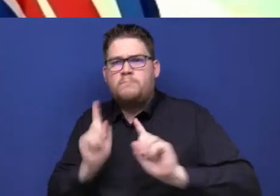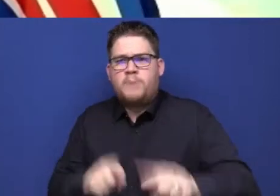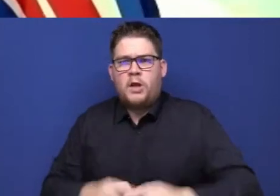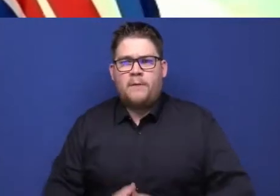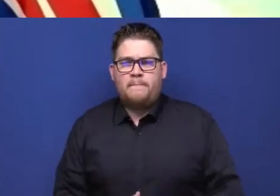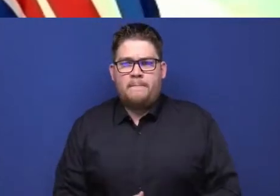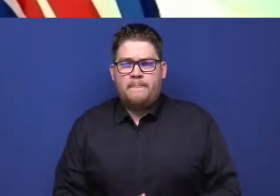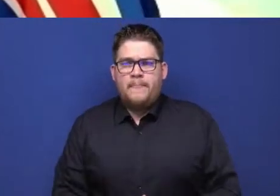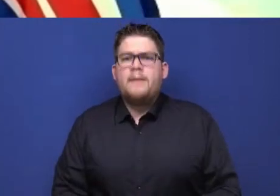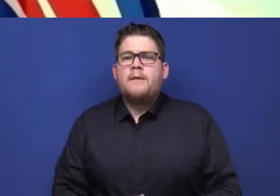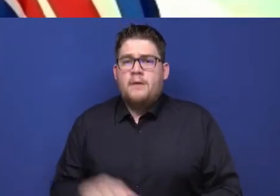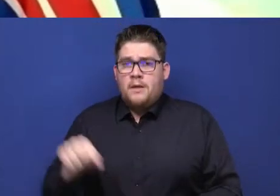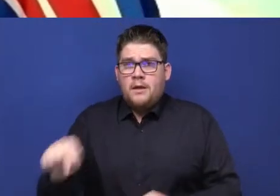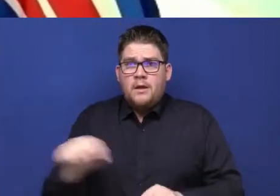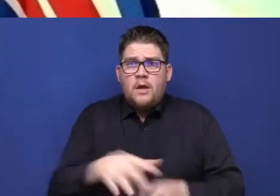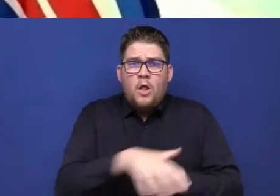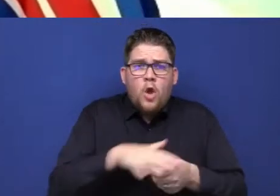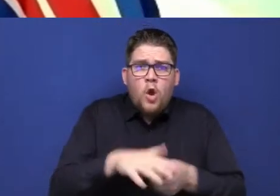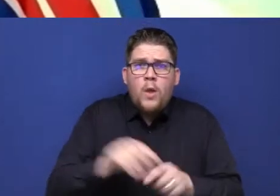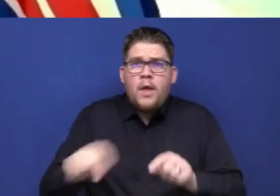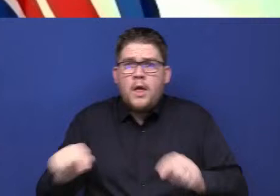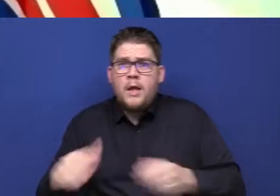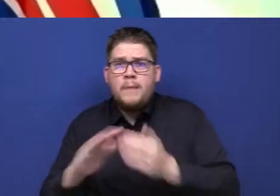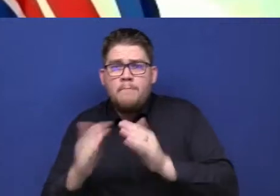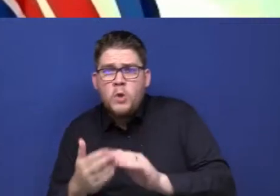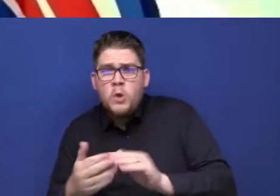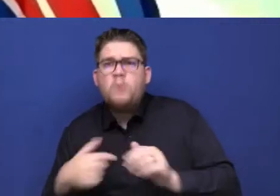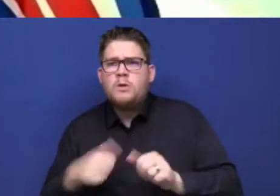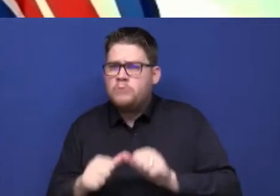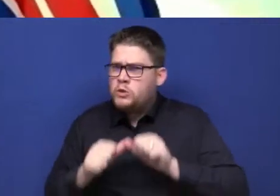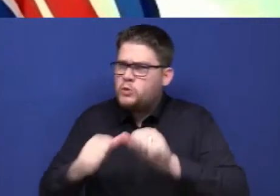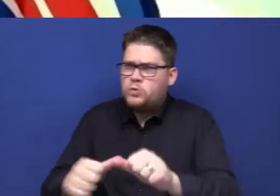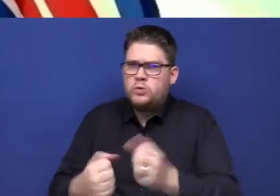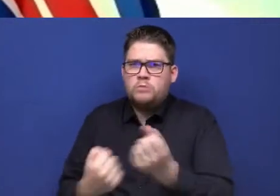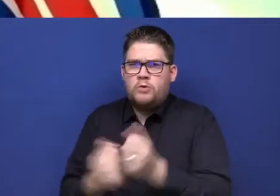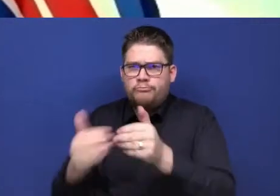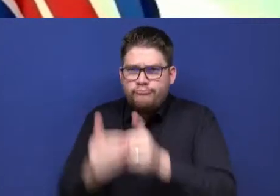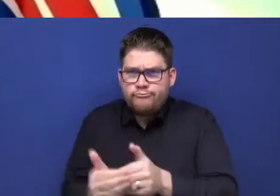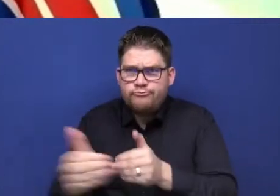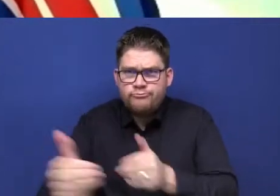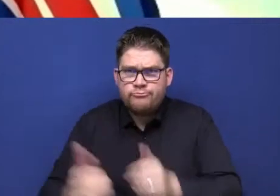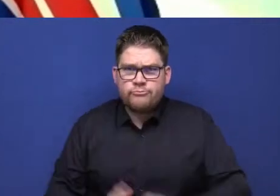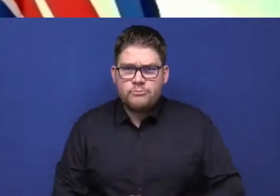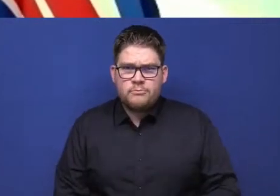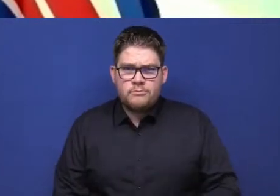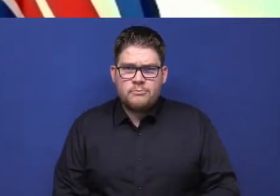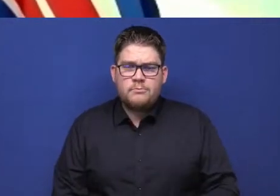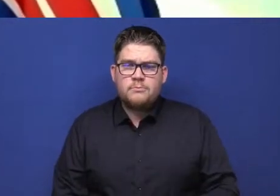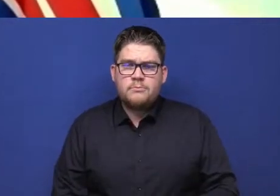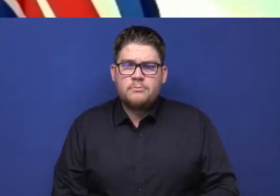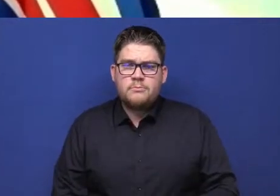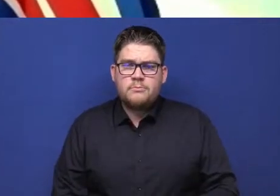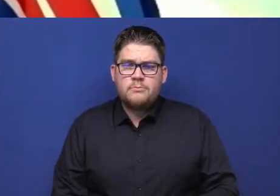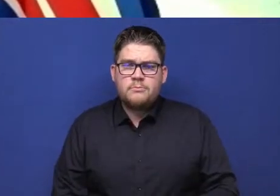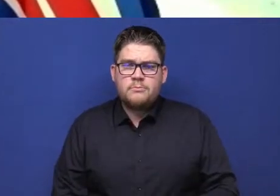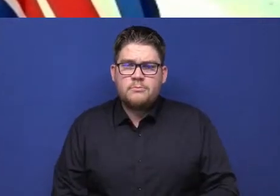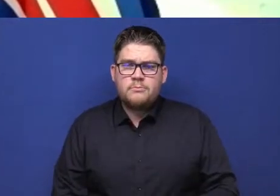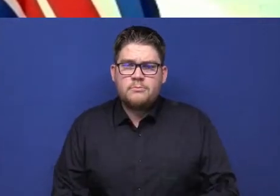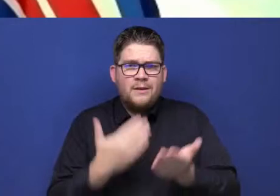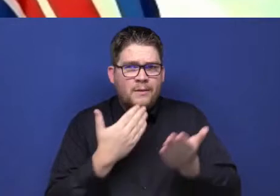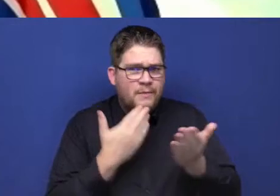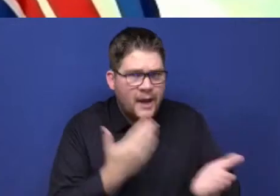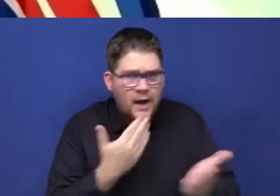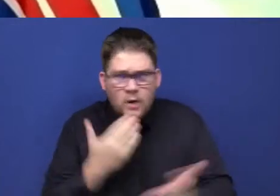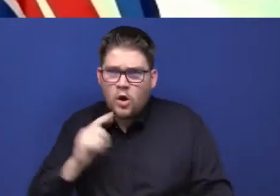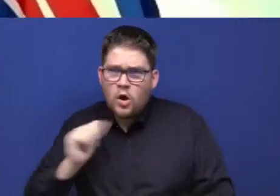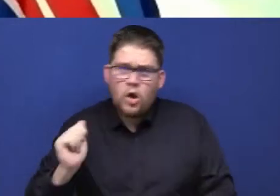and volunteers who are out there on the front lines fighting fires and helping people. It's been heartwarming to see